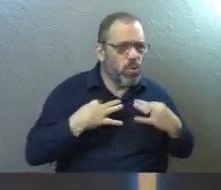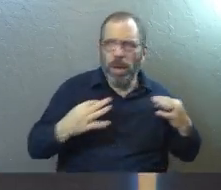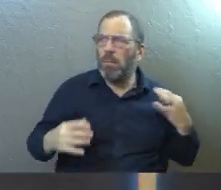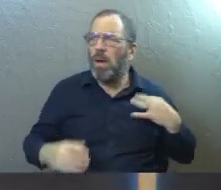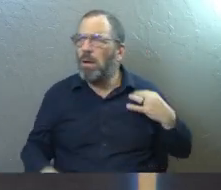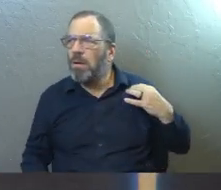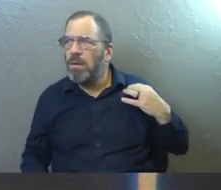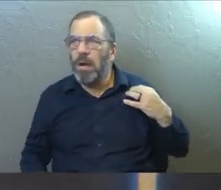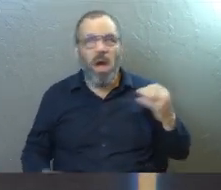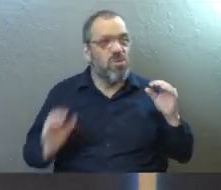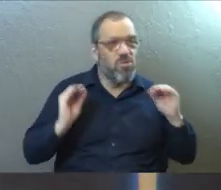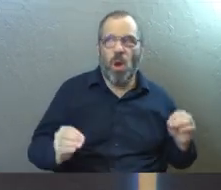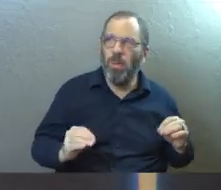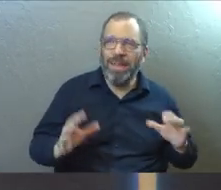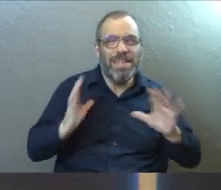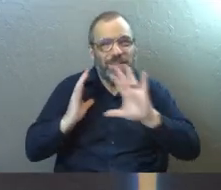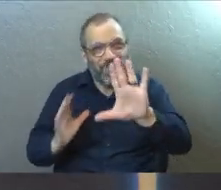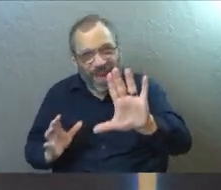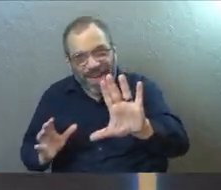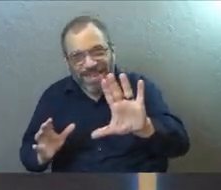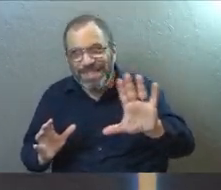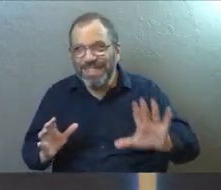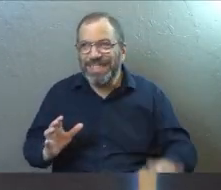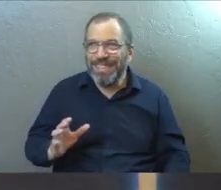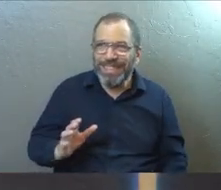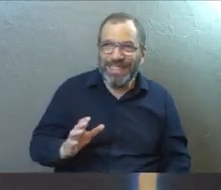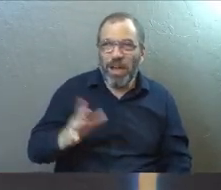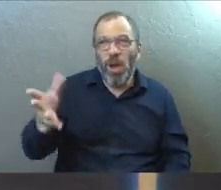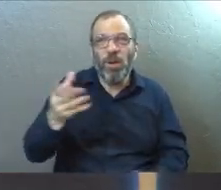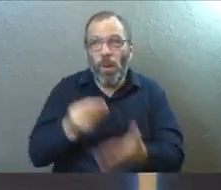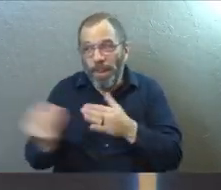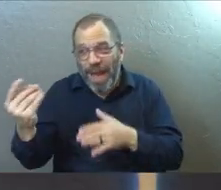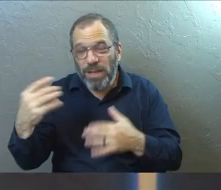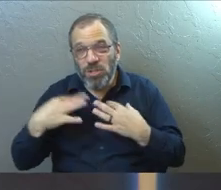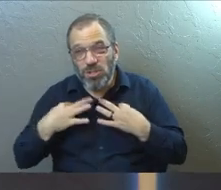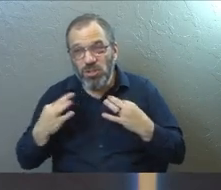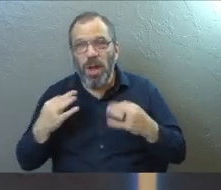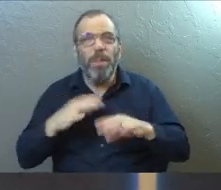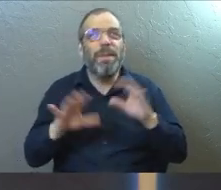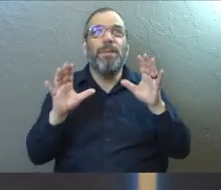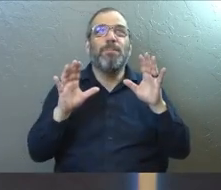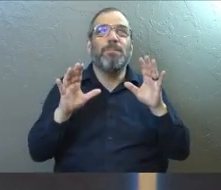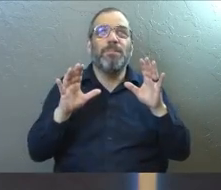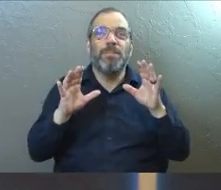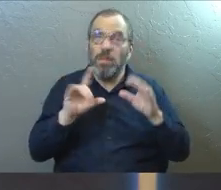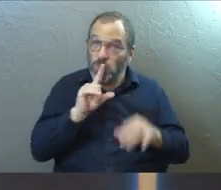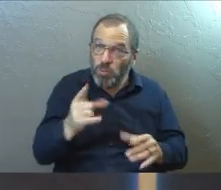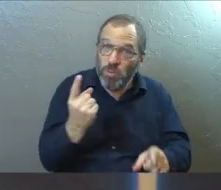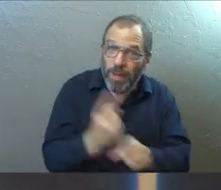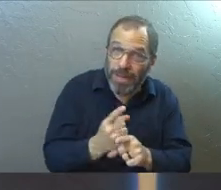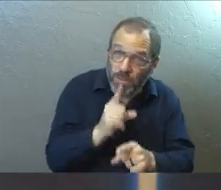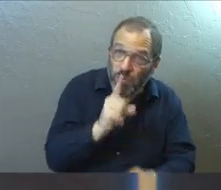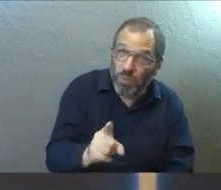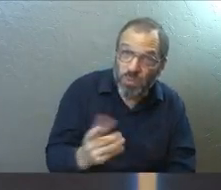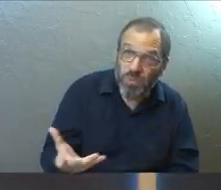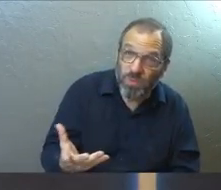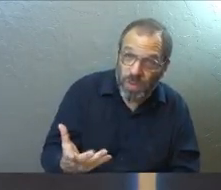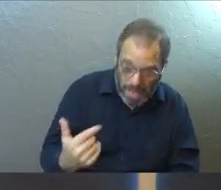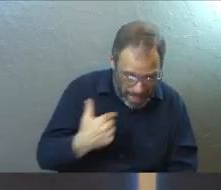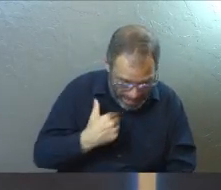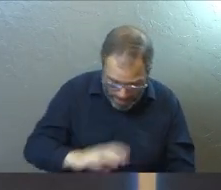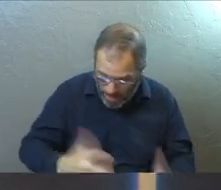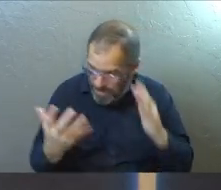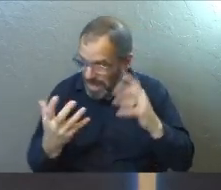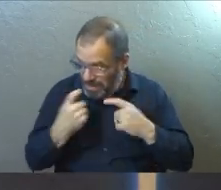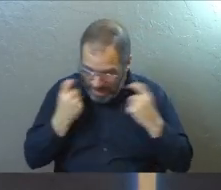one today in first service? Nobody. That's okay. It's like, you guys go get one. No. But it's so true, right? It's like, I'm a